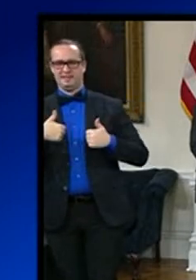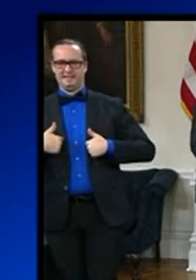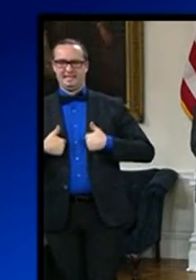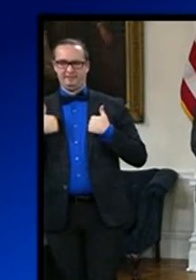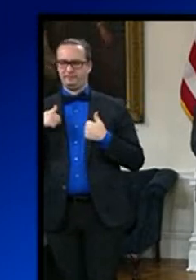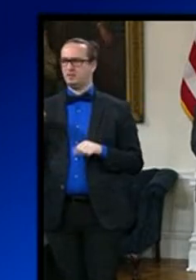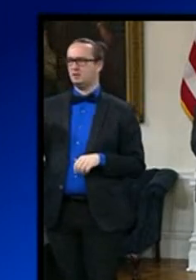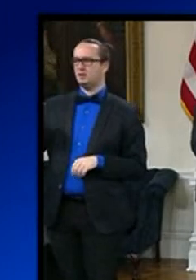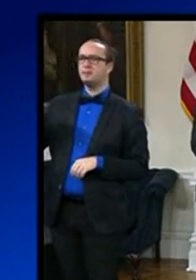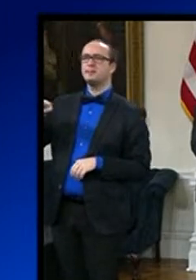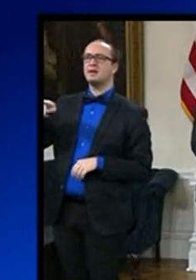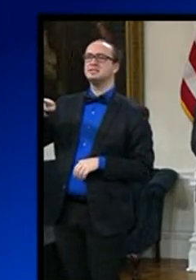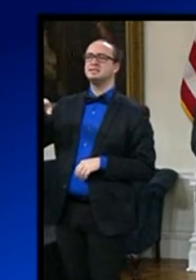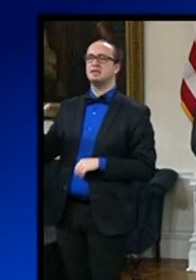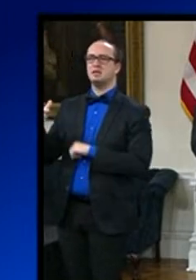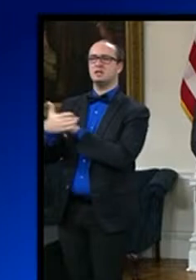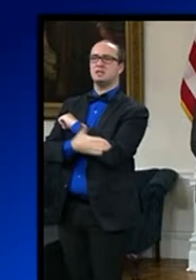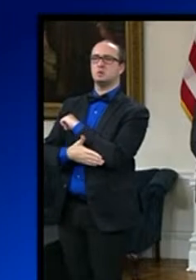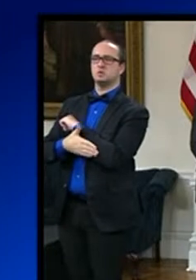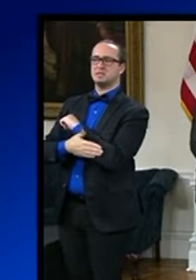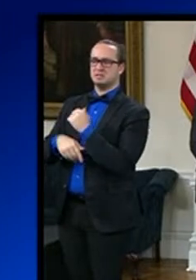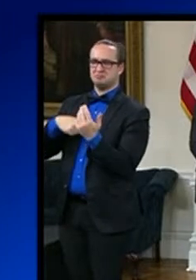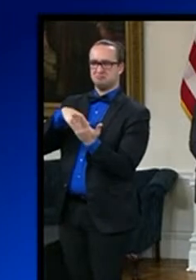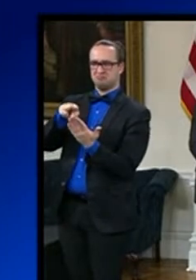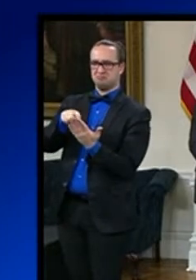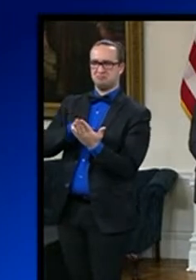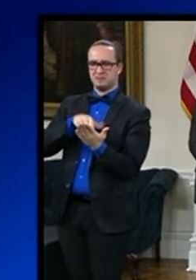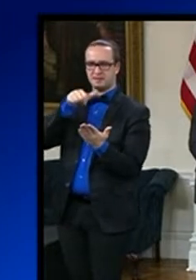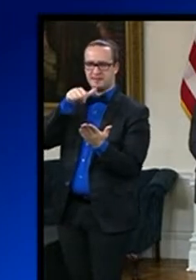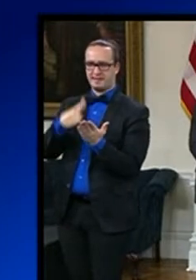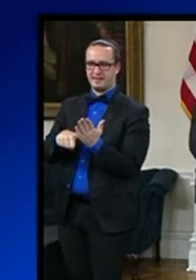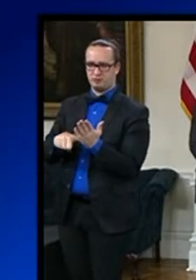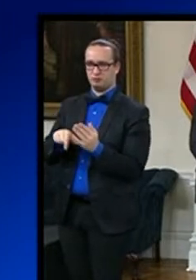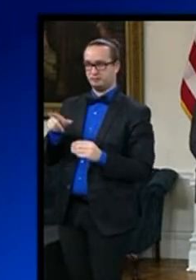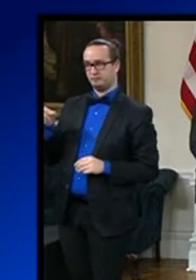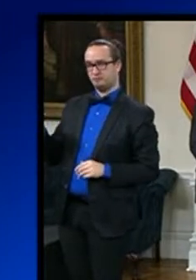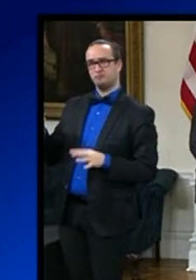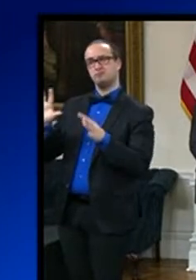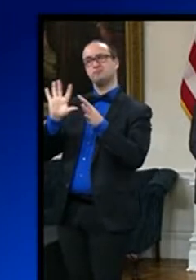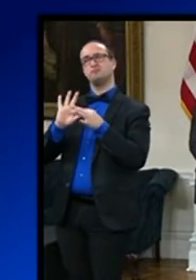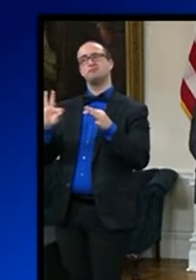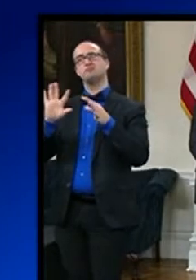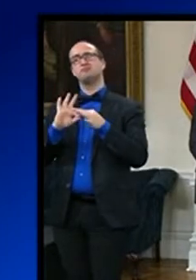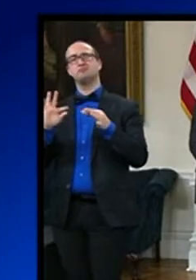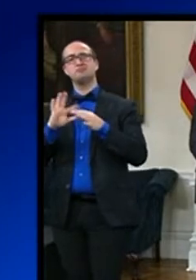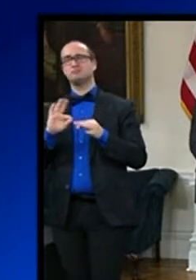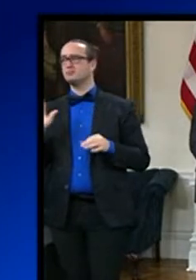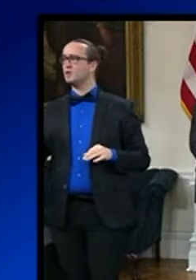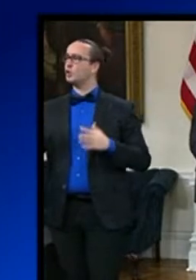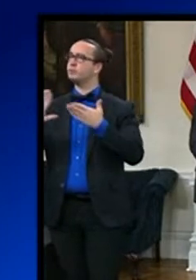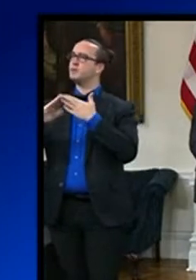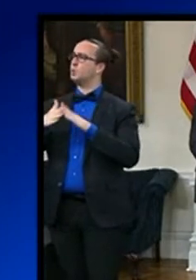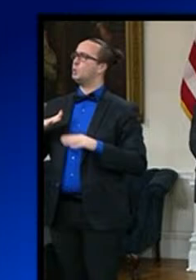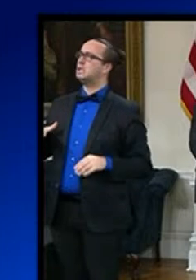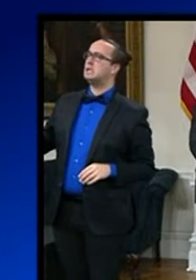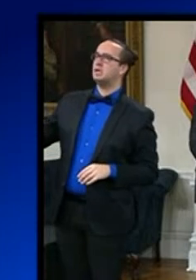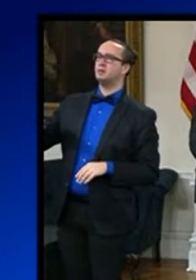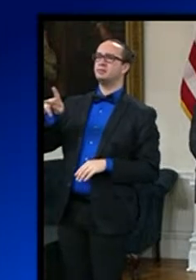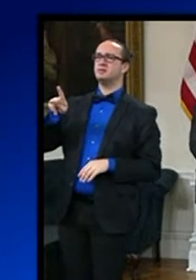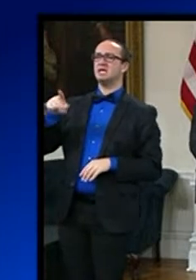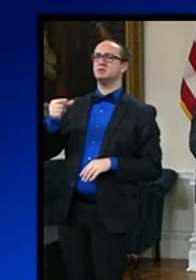pressing matter affecting the health and well-being of people in her community. Her concern was access to the COVID-19